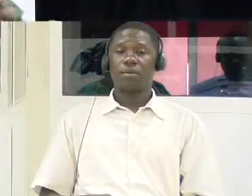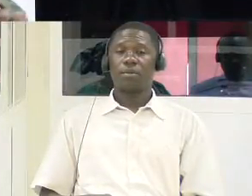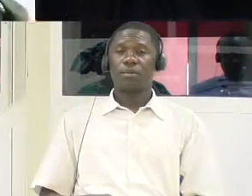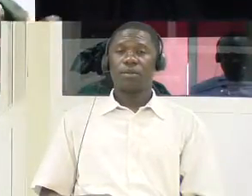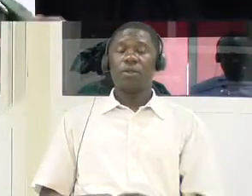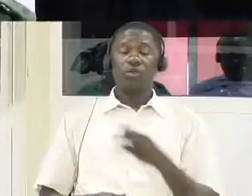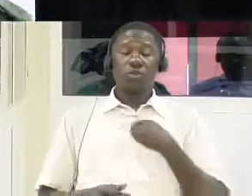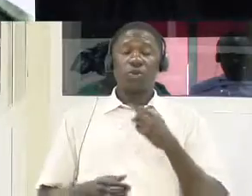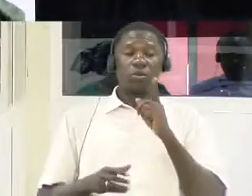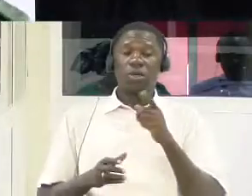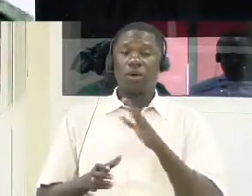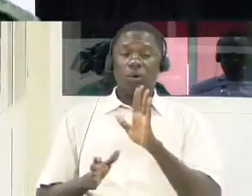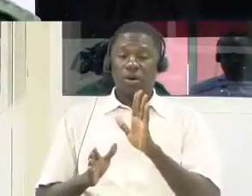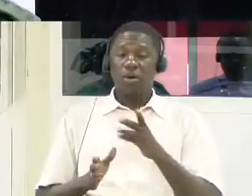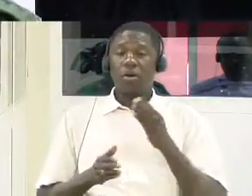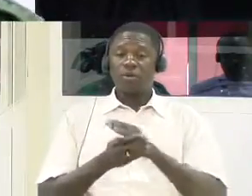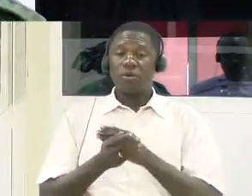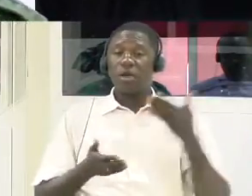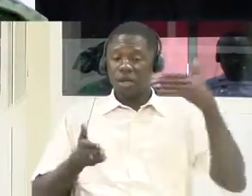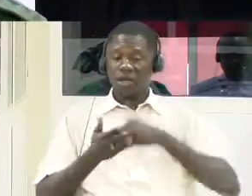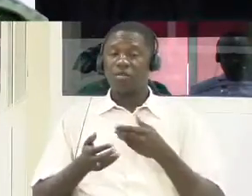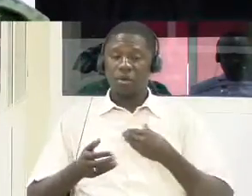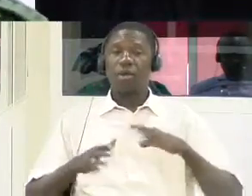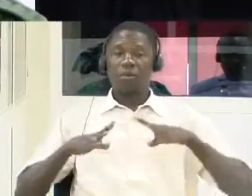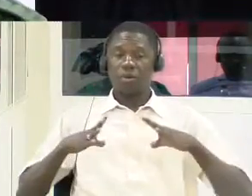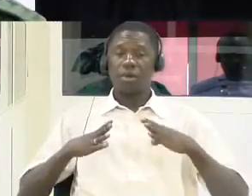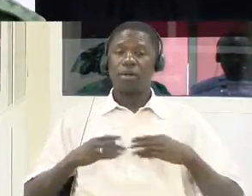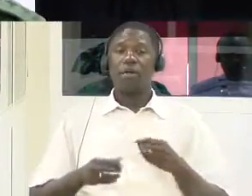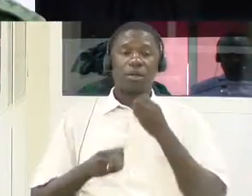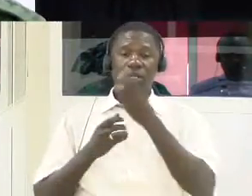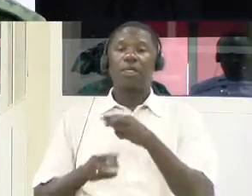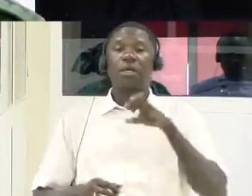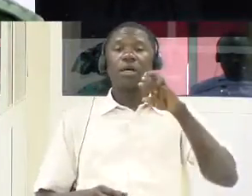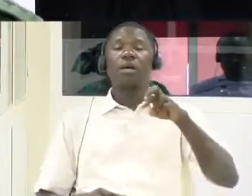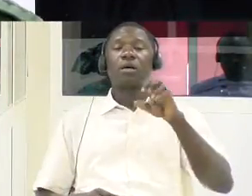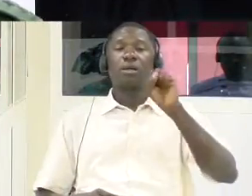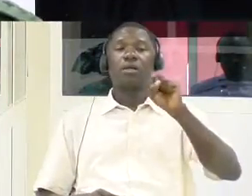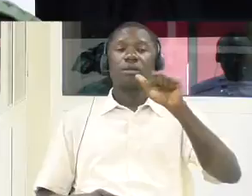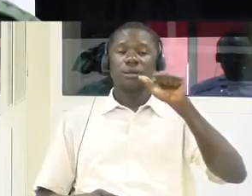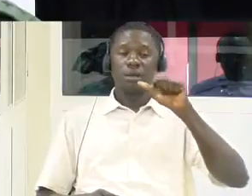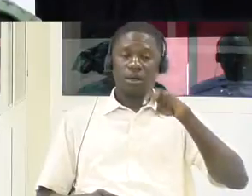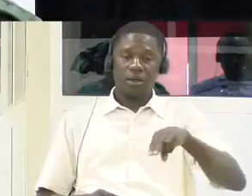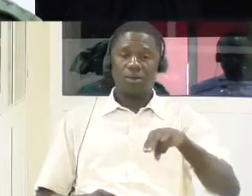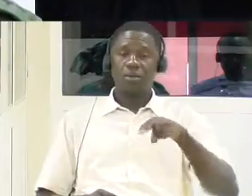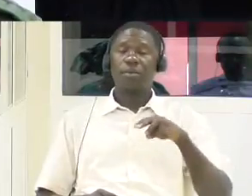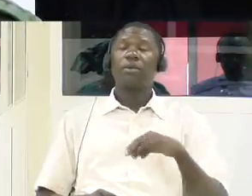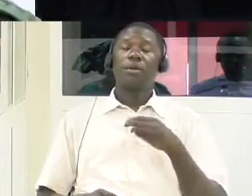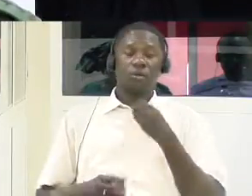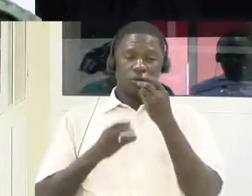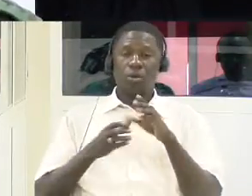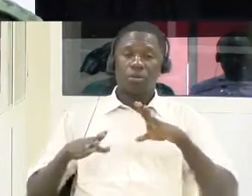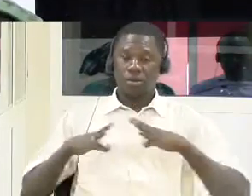ceremony, small ceremony to receive him. I said, then let me tell the RSM to organize quarter guard before he arrives. And then the